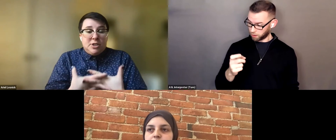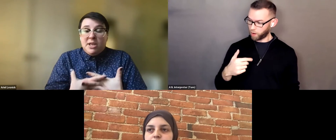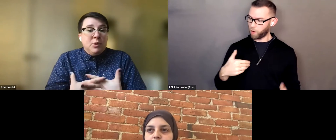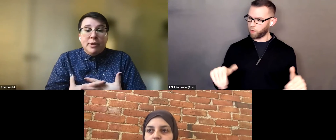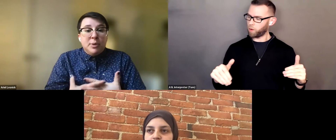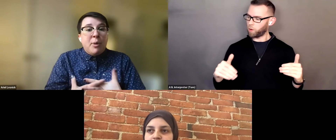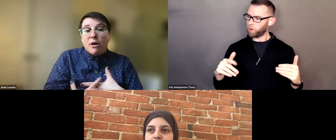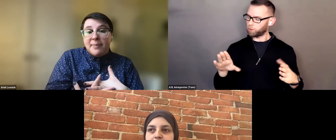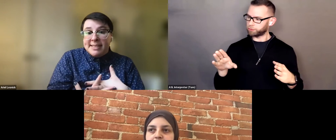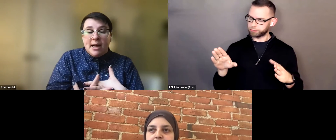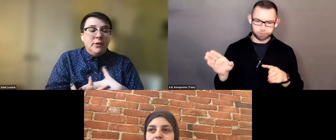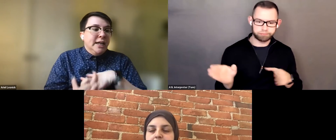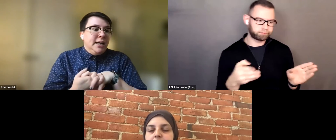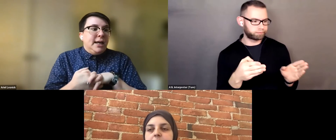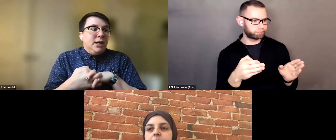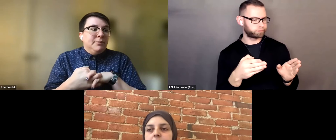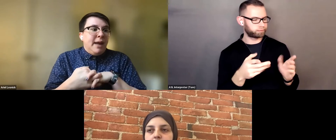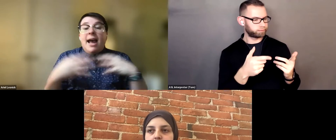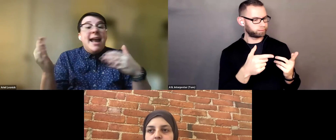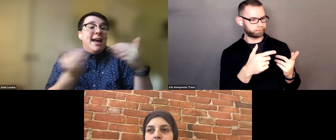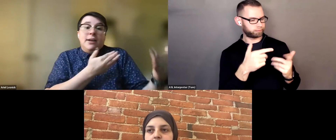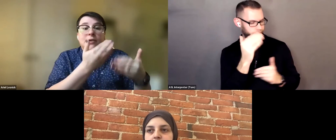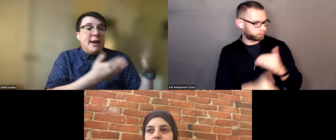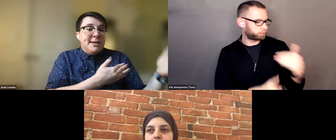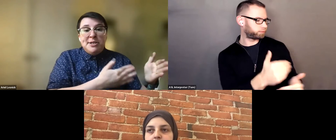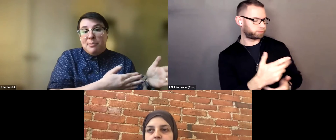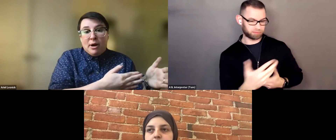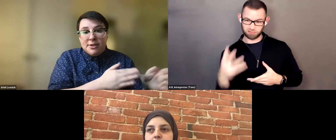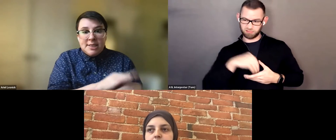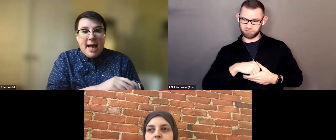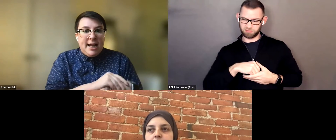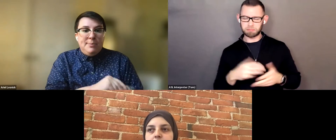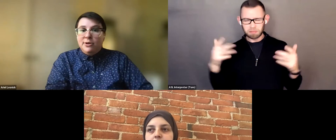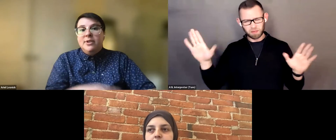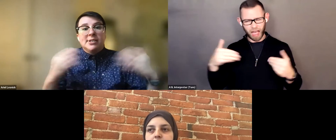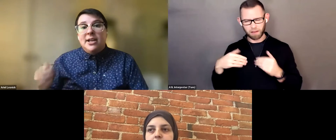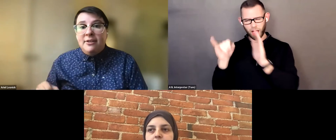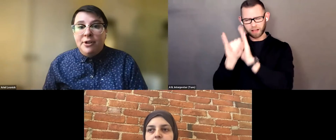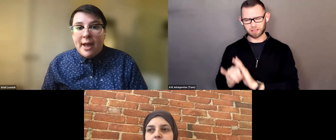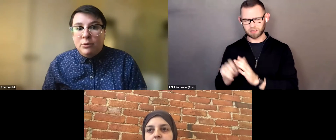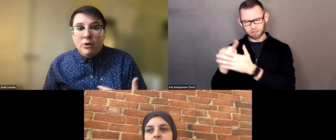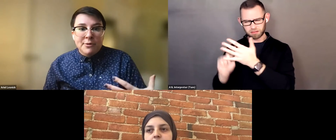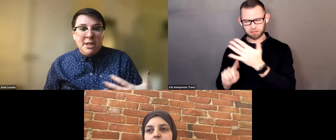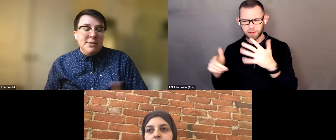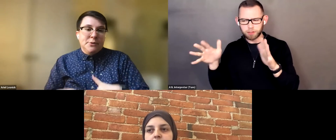it just became a really big part of myself. And I had other identity markers that had previously kind of filled that role for me. So just